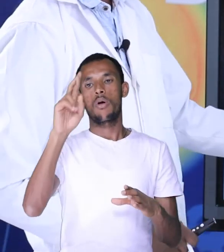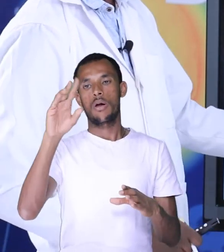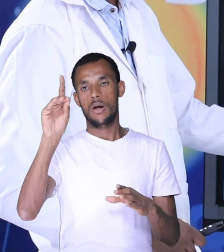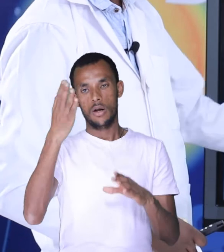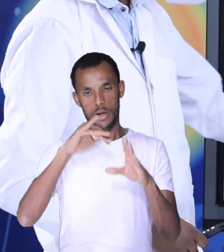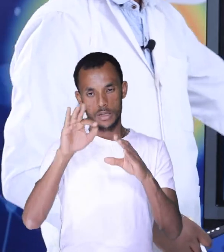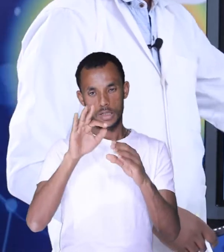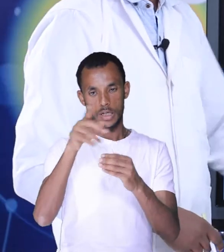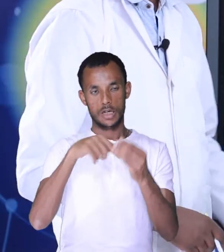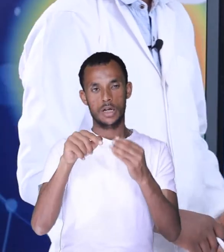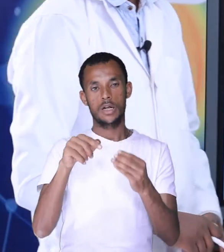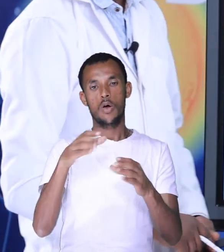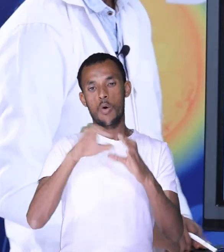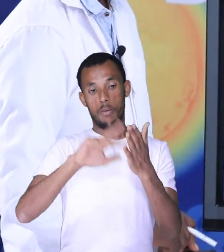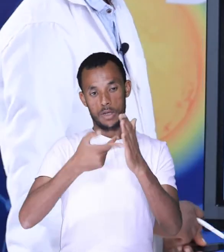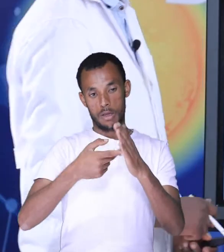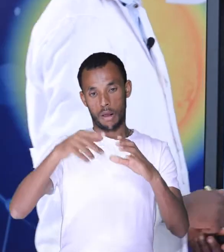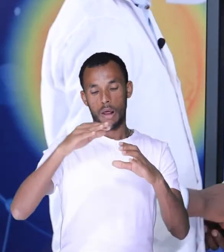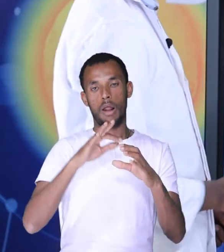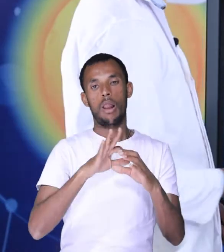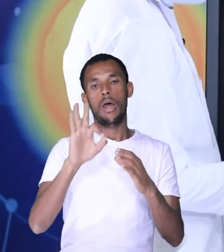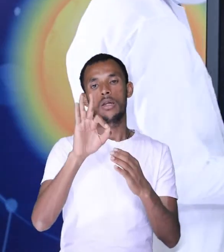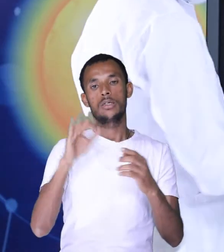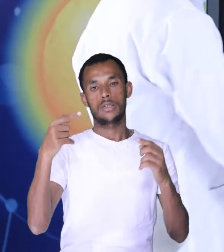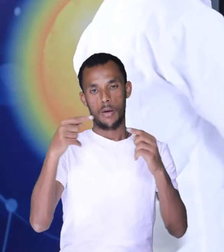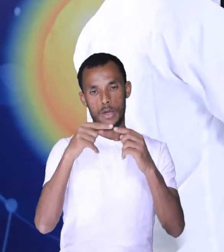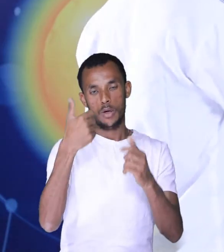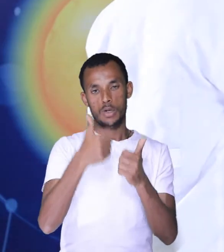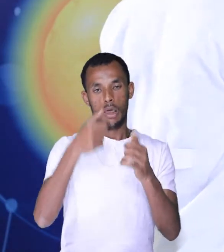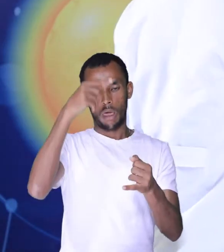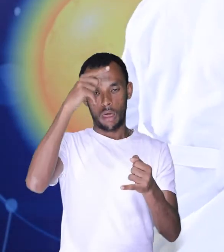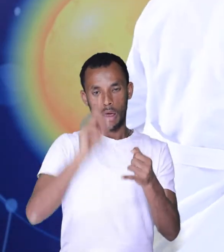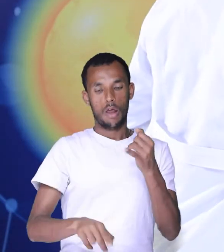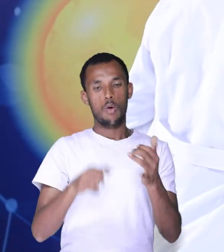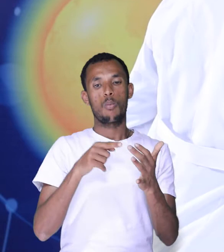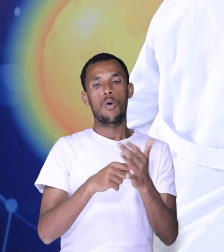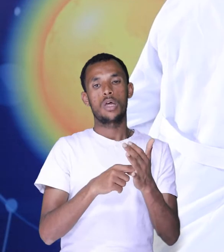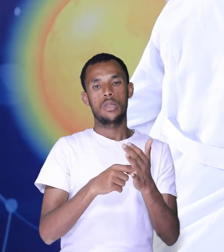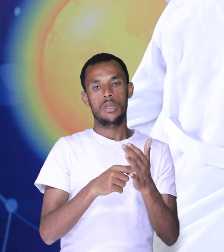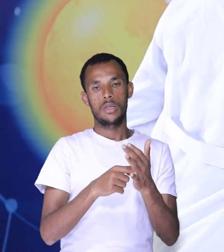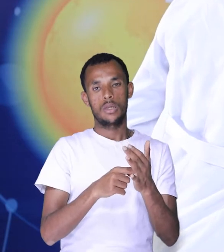line segment whose end points is on the circle.